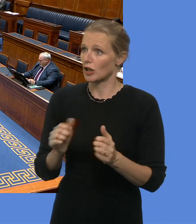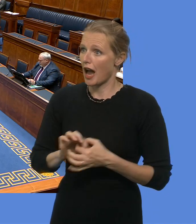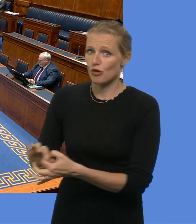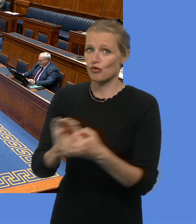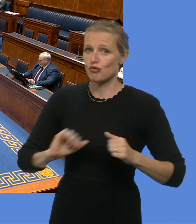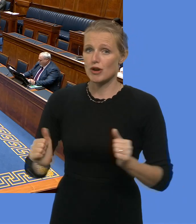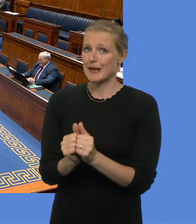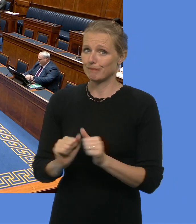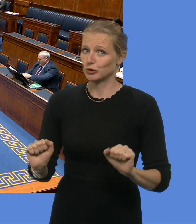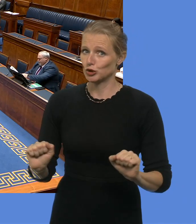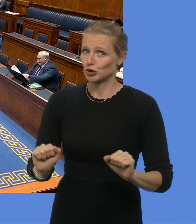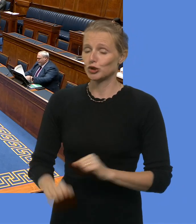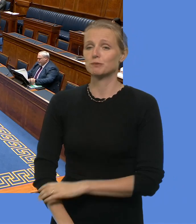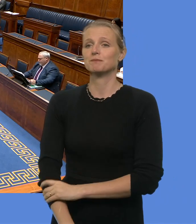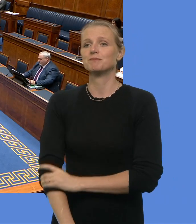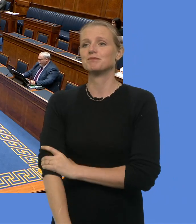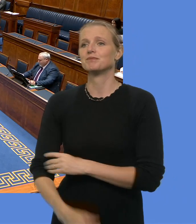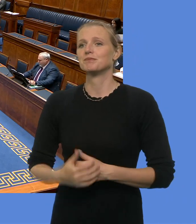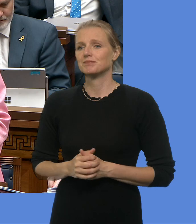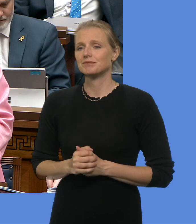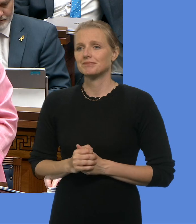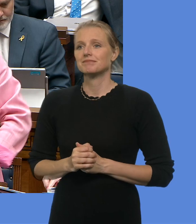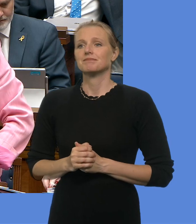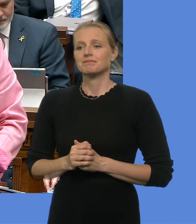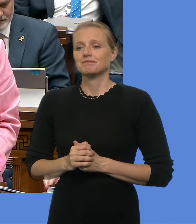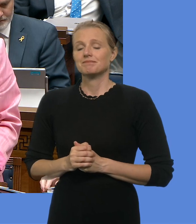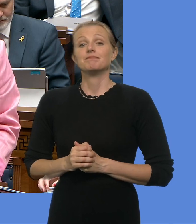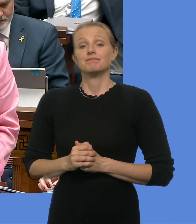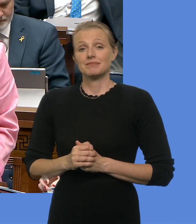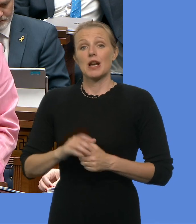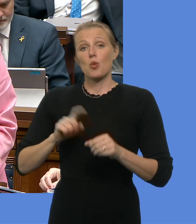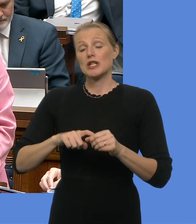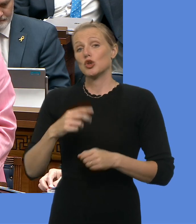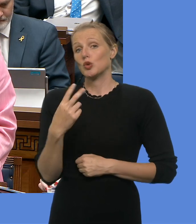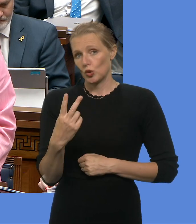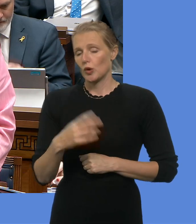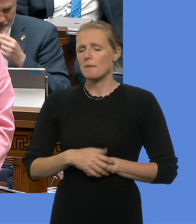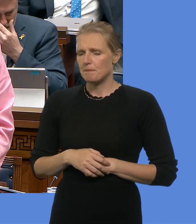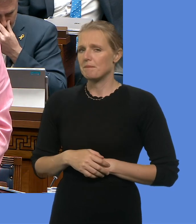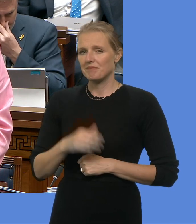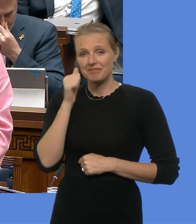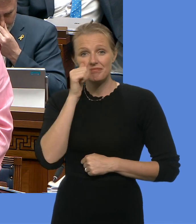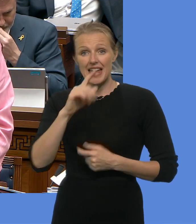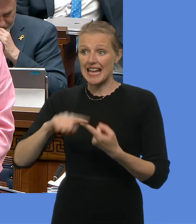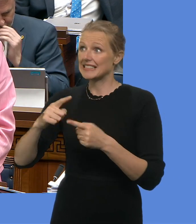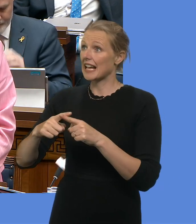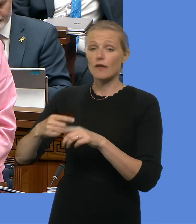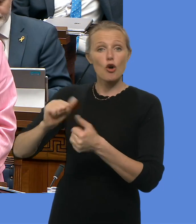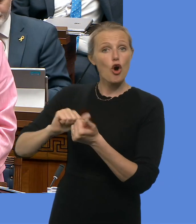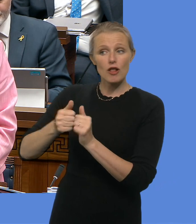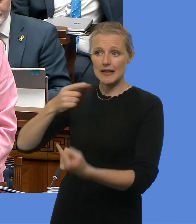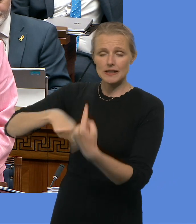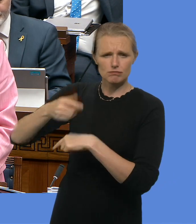Minister. Thank you, Mr. Speaker. We are working at pace with executive colleagues to develop and agree a programme